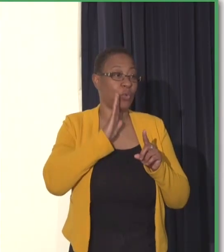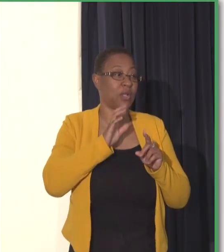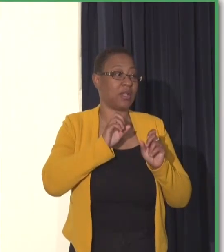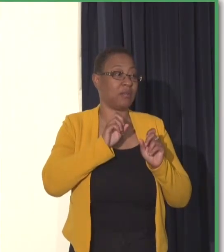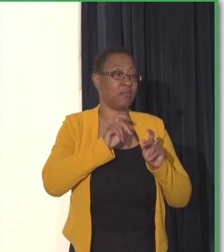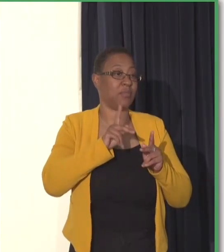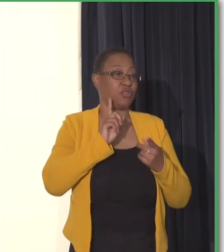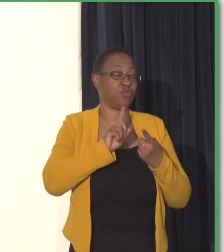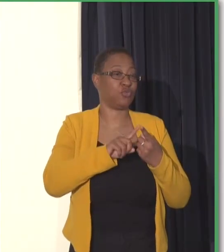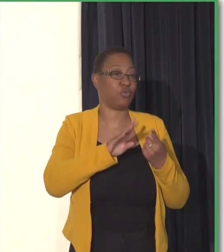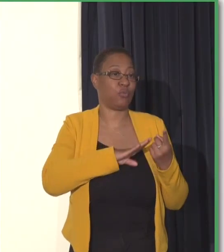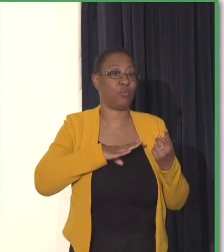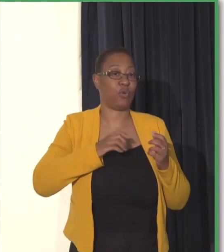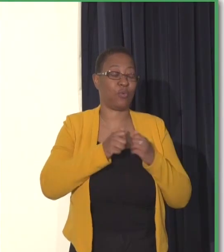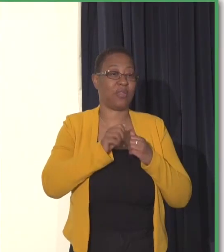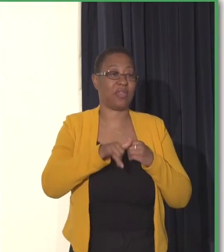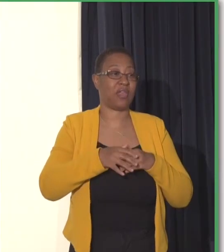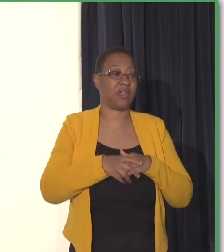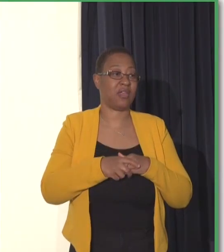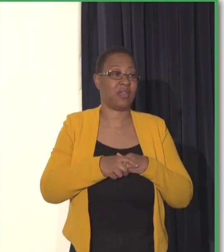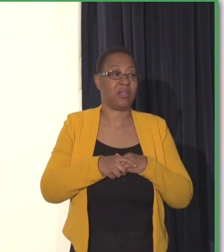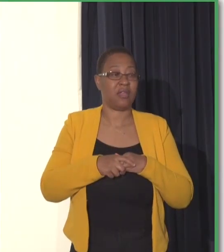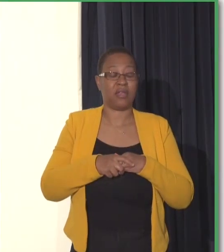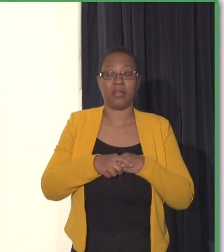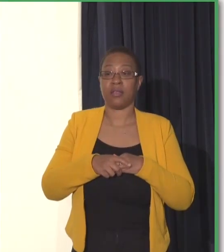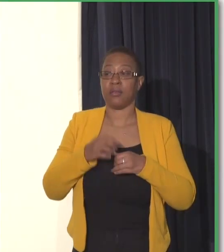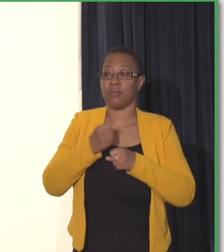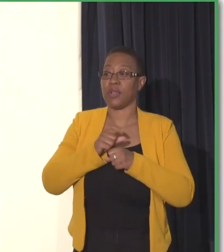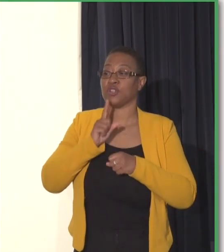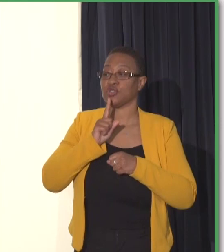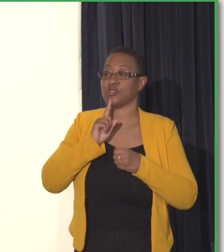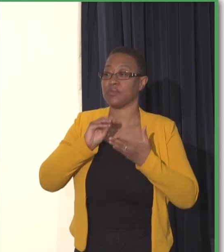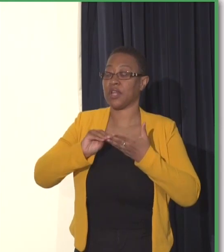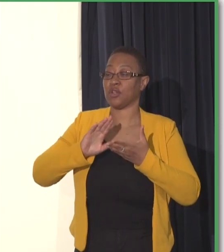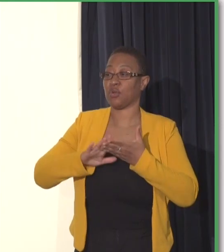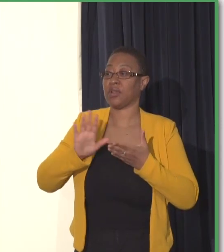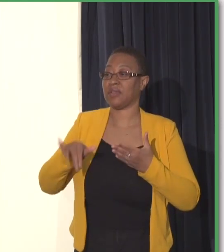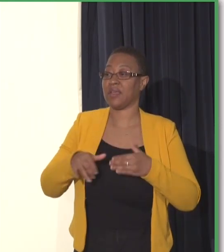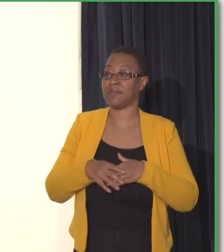on it. Thank you. Yeah, thank you very kindly. Make sure we make note of that.